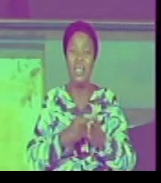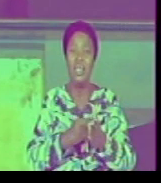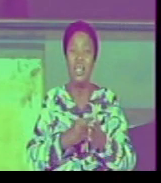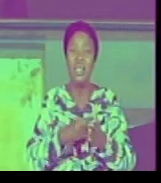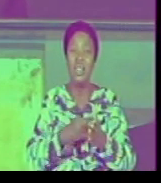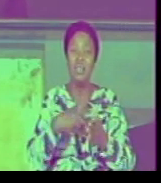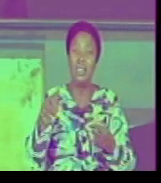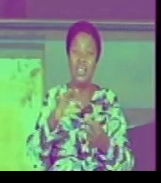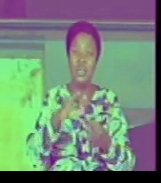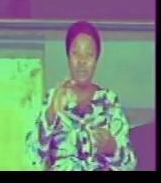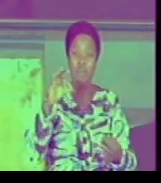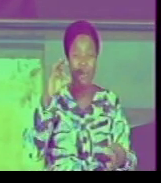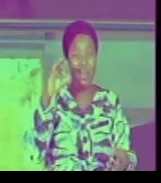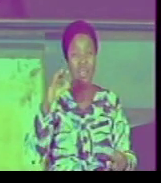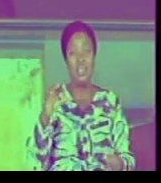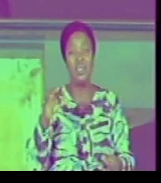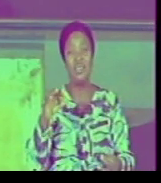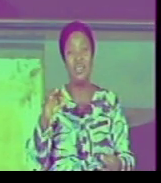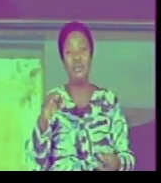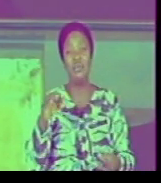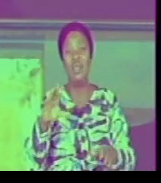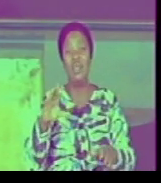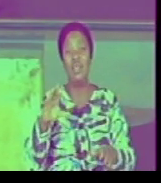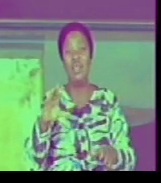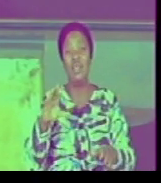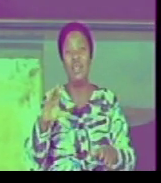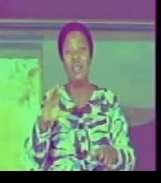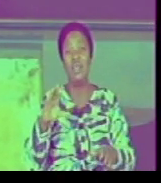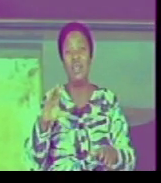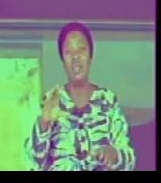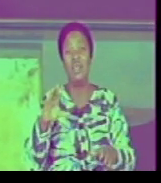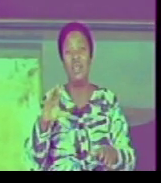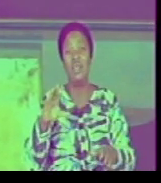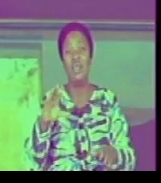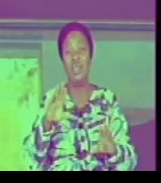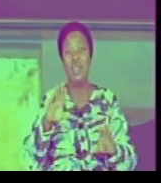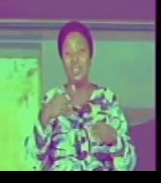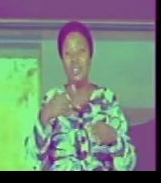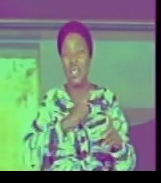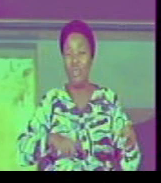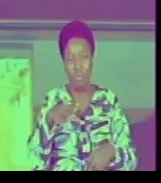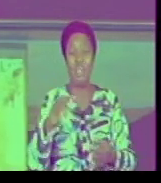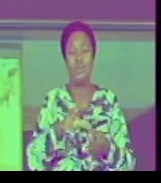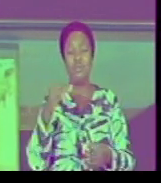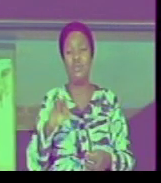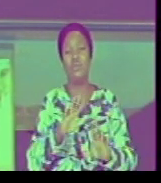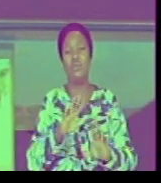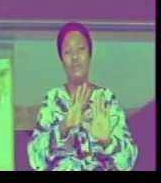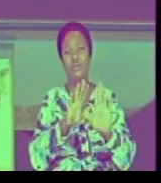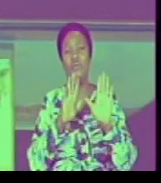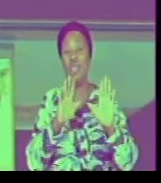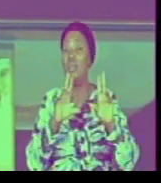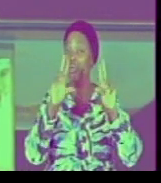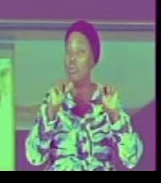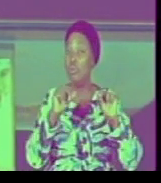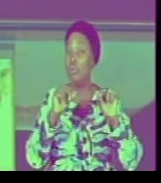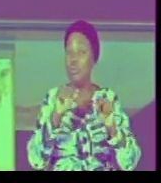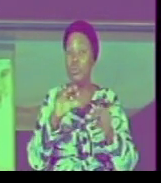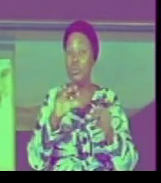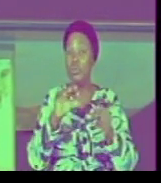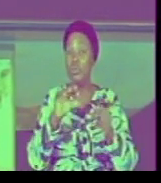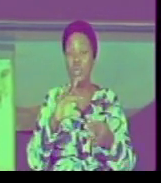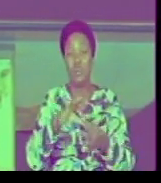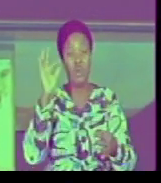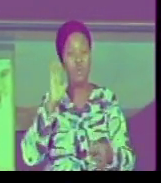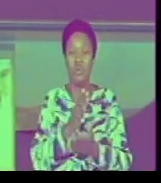The Lord has not given you the spirit of fear. No spirit will stop you. It will